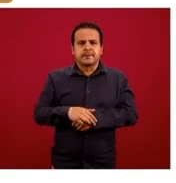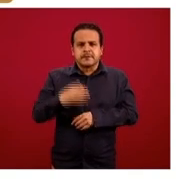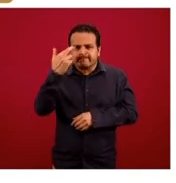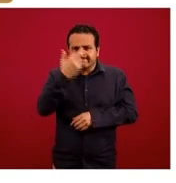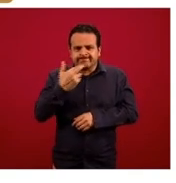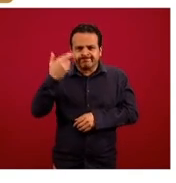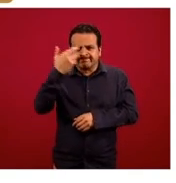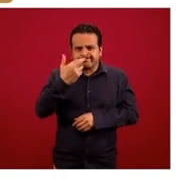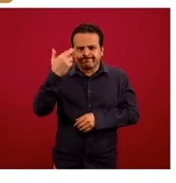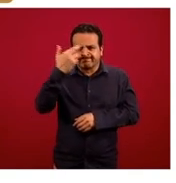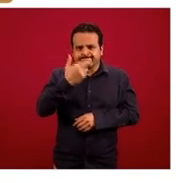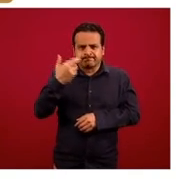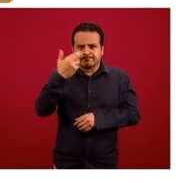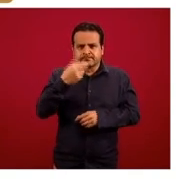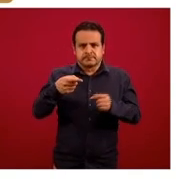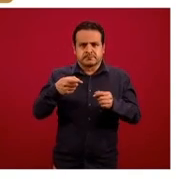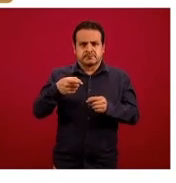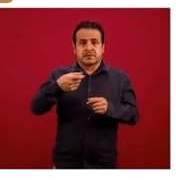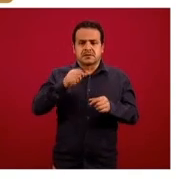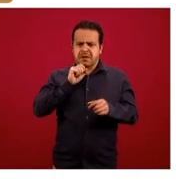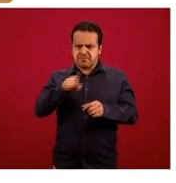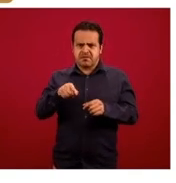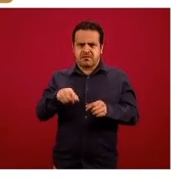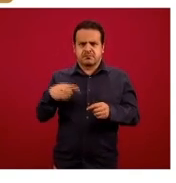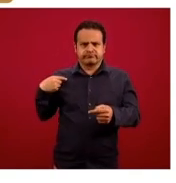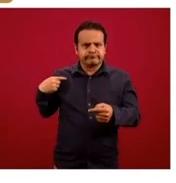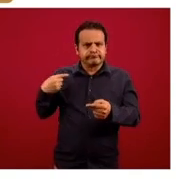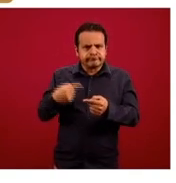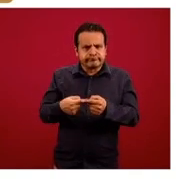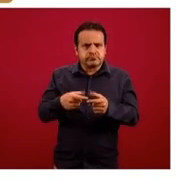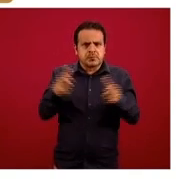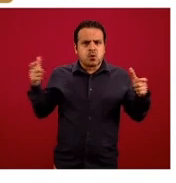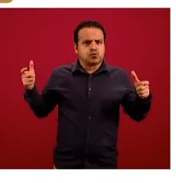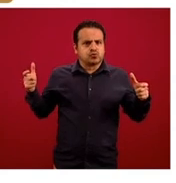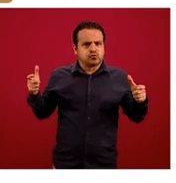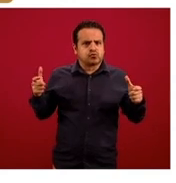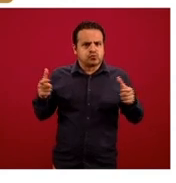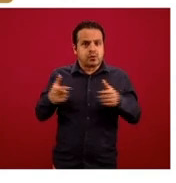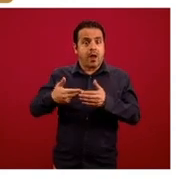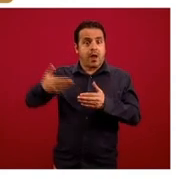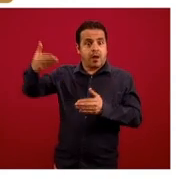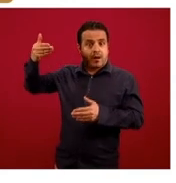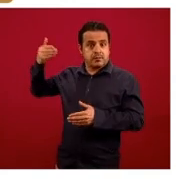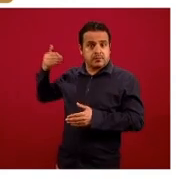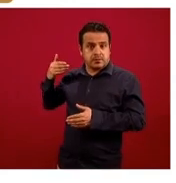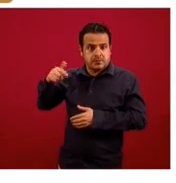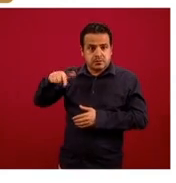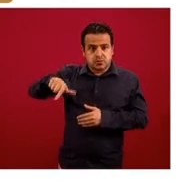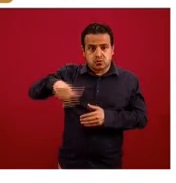we have a cumulative suspect cases of number of